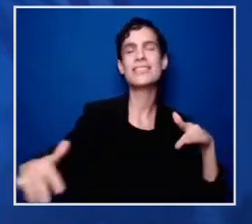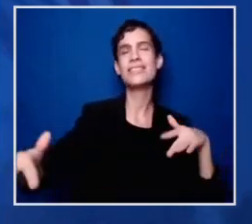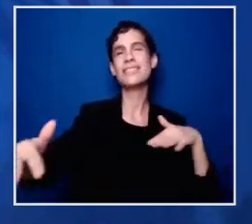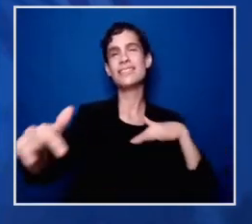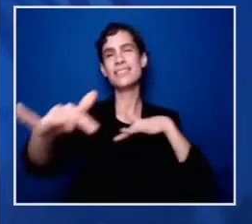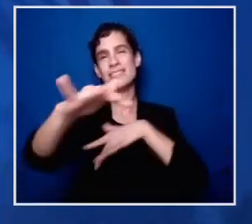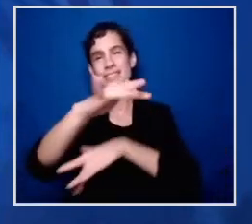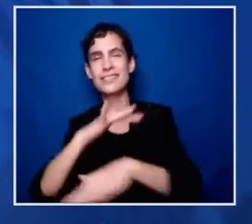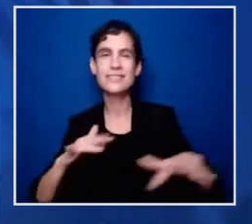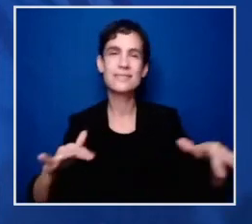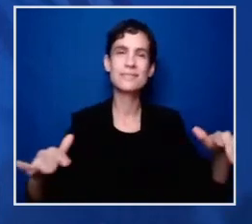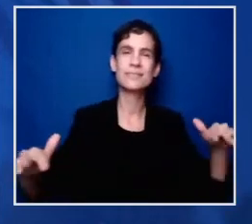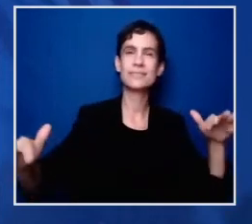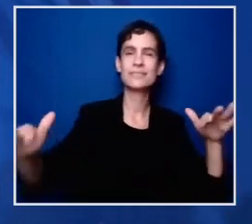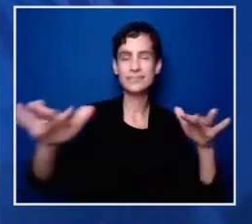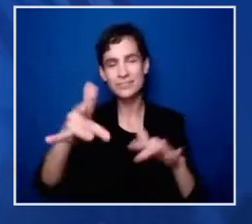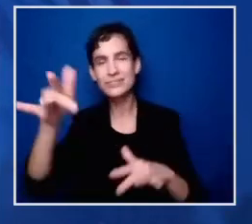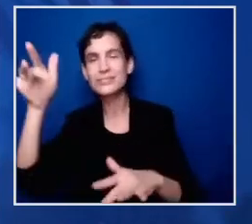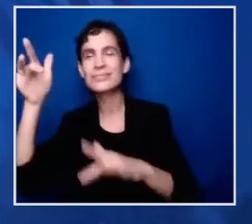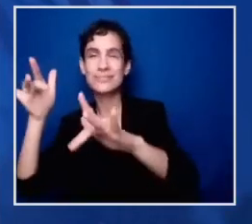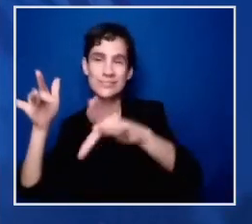seré.